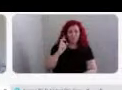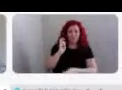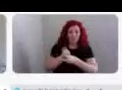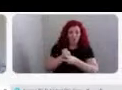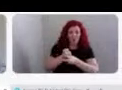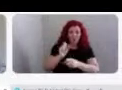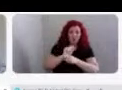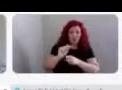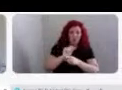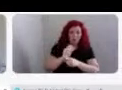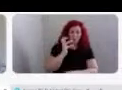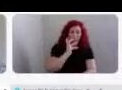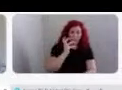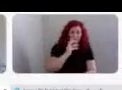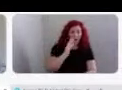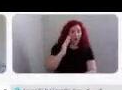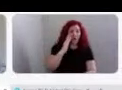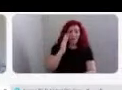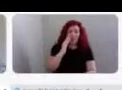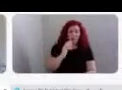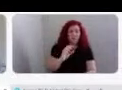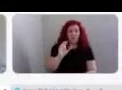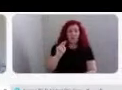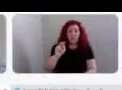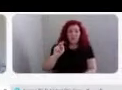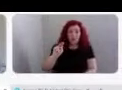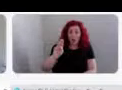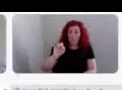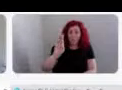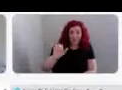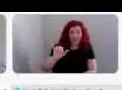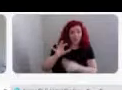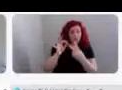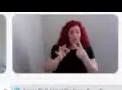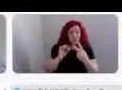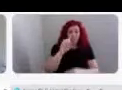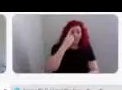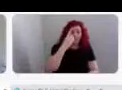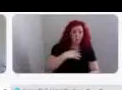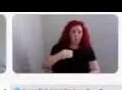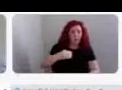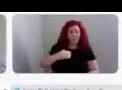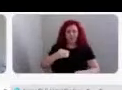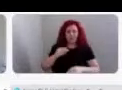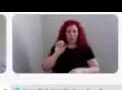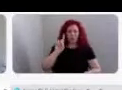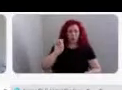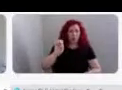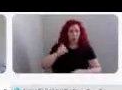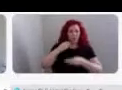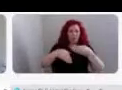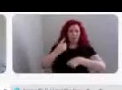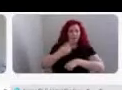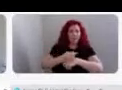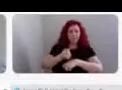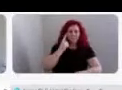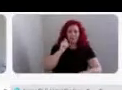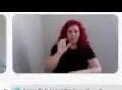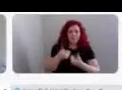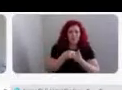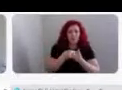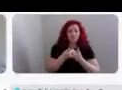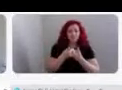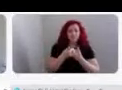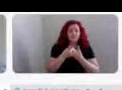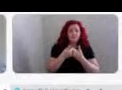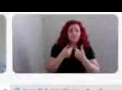know what it's like to have non-binary choices resolved into black and white boat at the end of the day but this is not hard prescott and flagstaff should not be in the